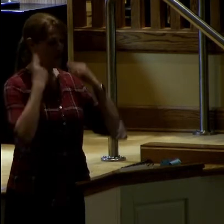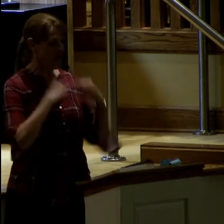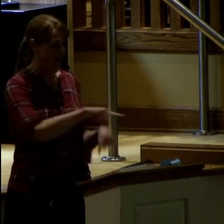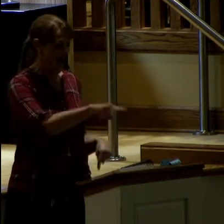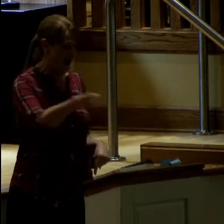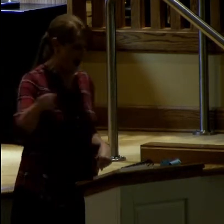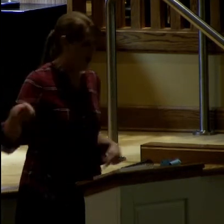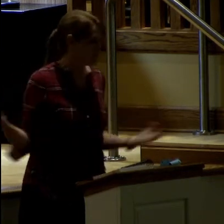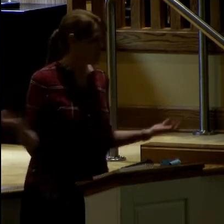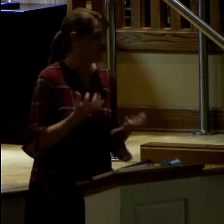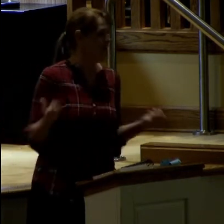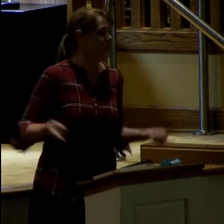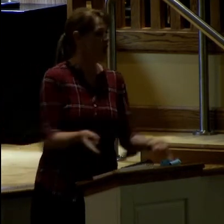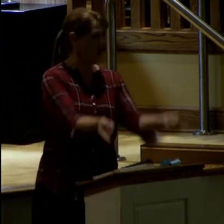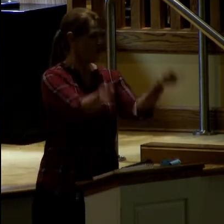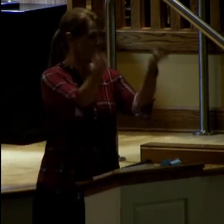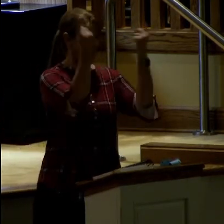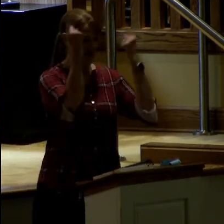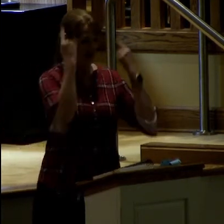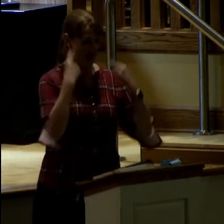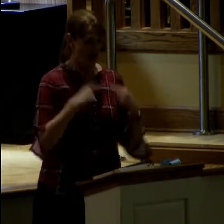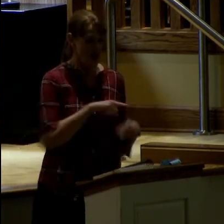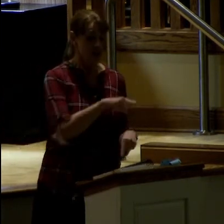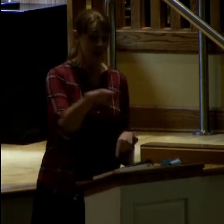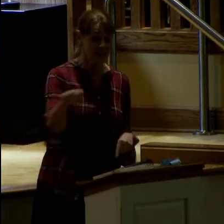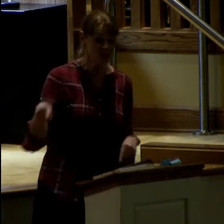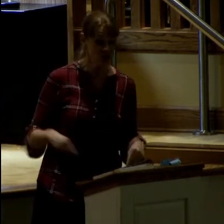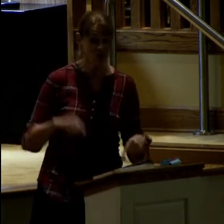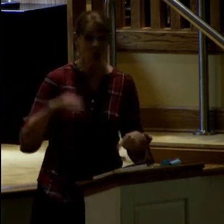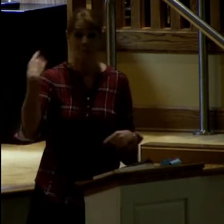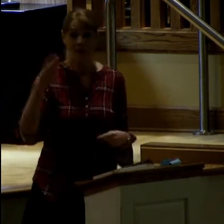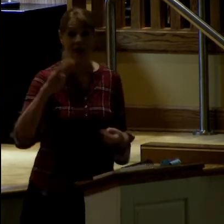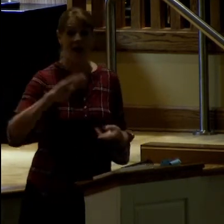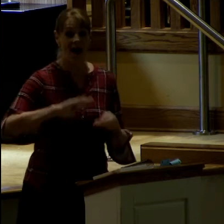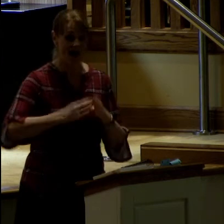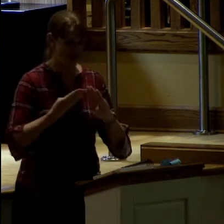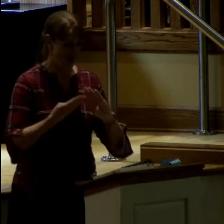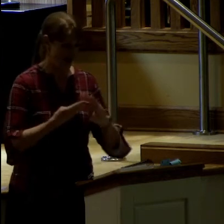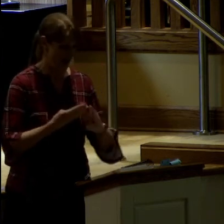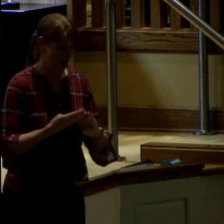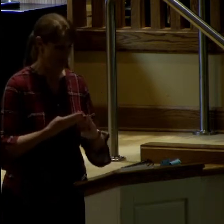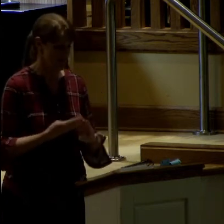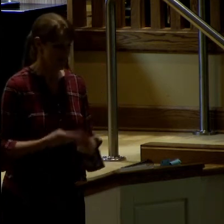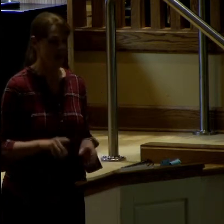Oh, come ye, oh, come ye to